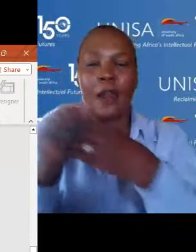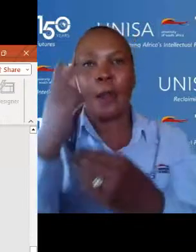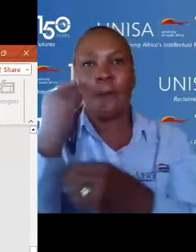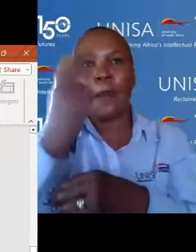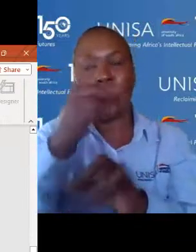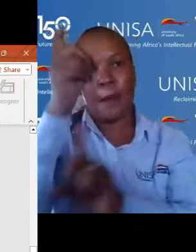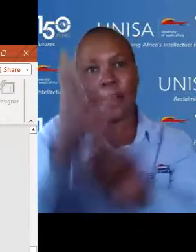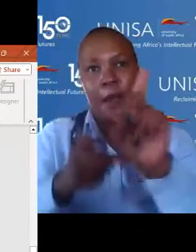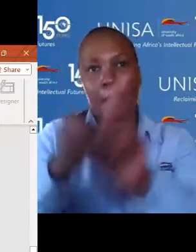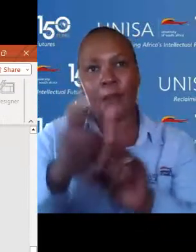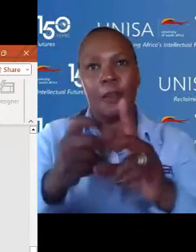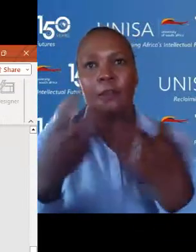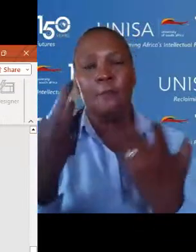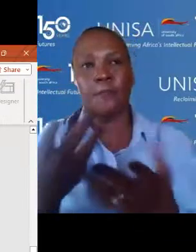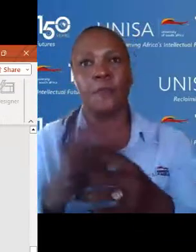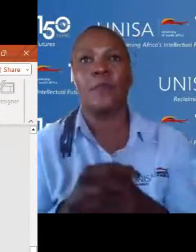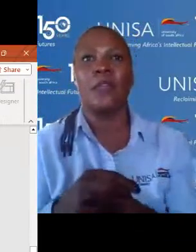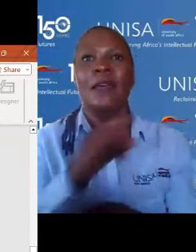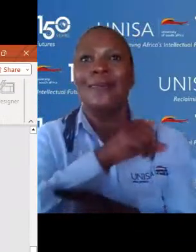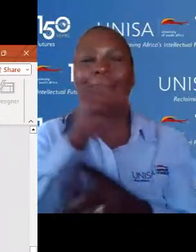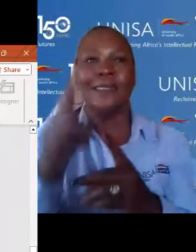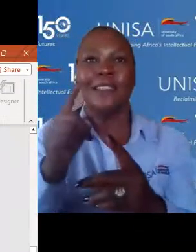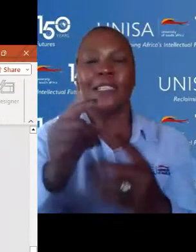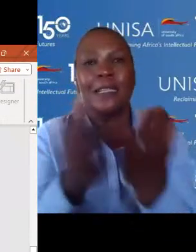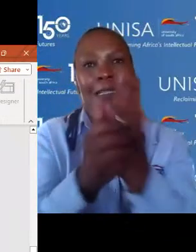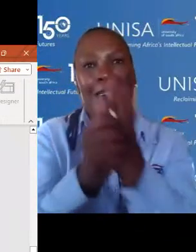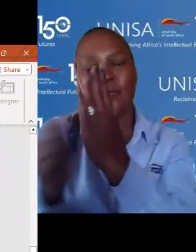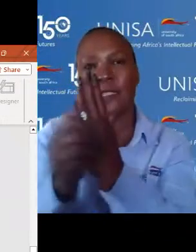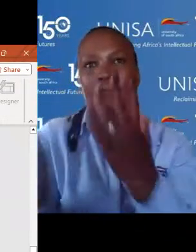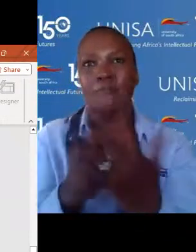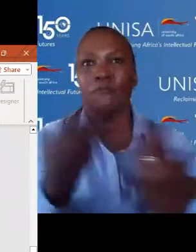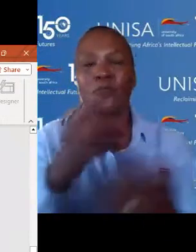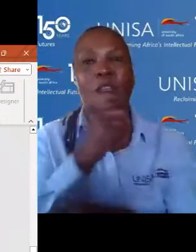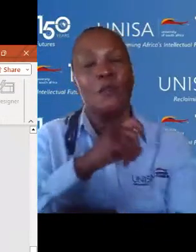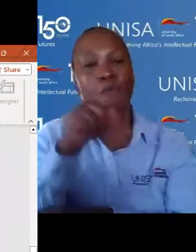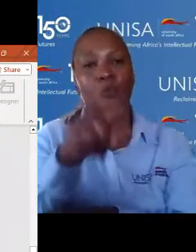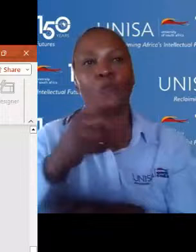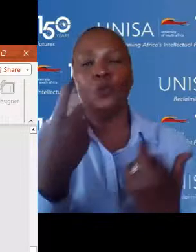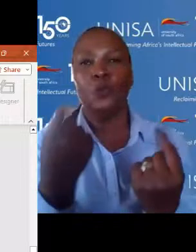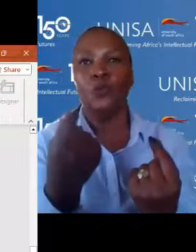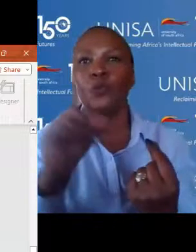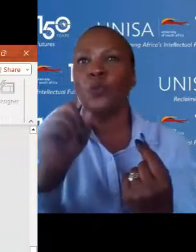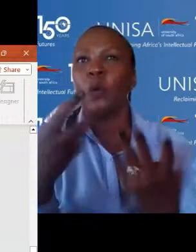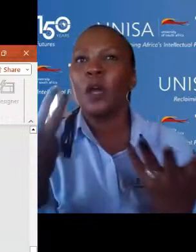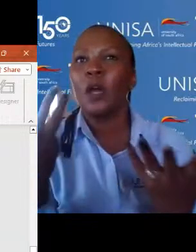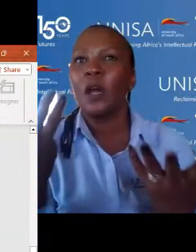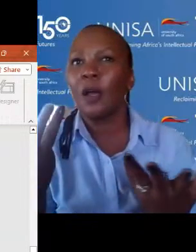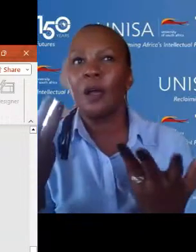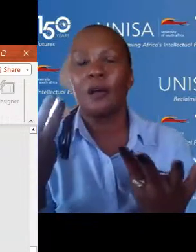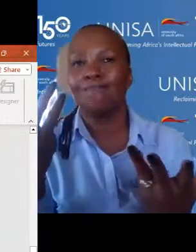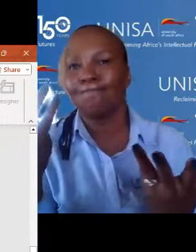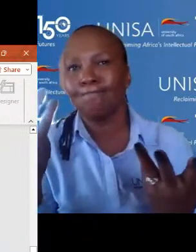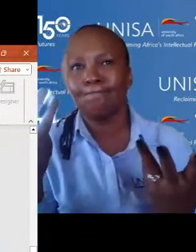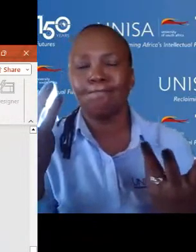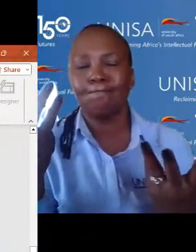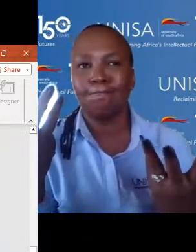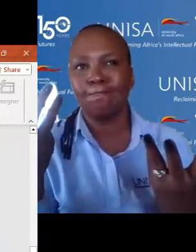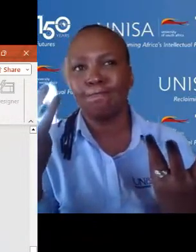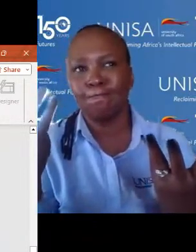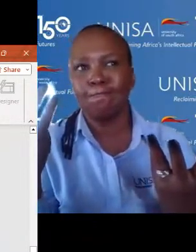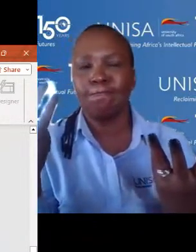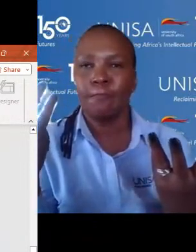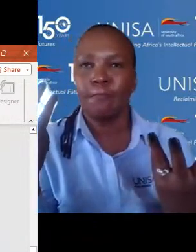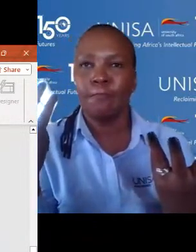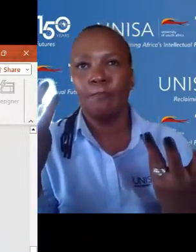pre-cane skills, and those are the skills that are used by partially